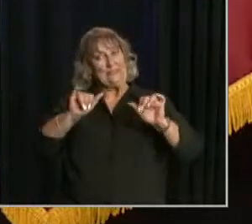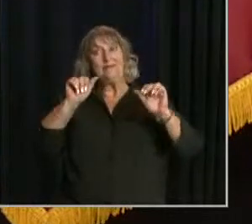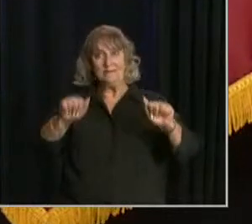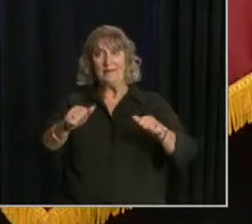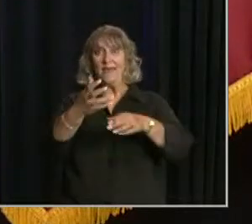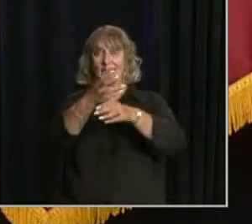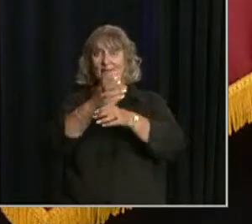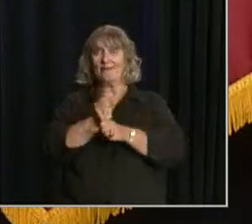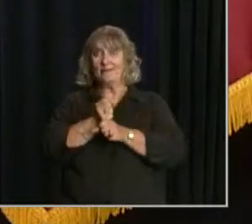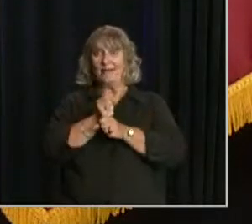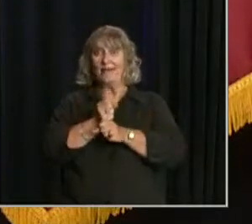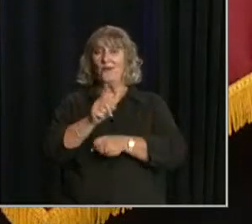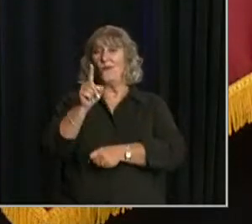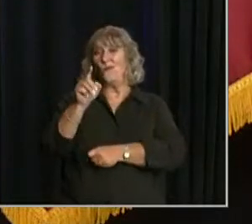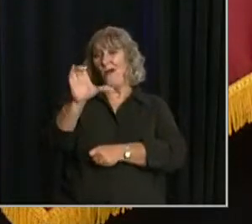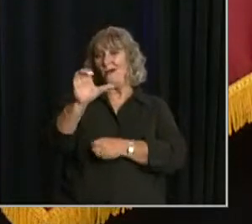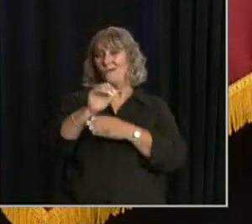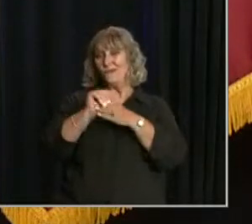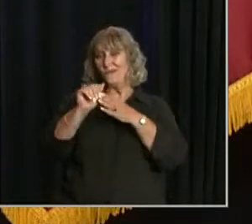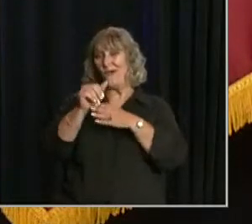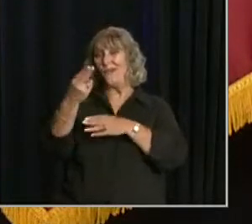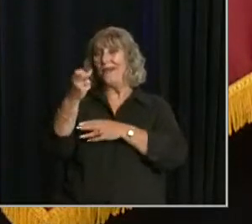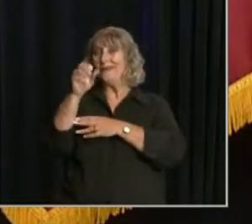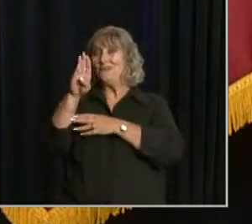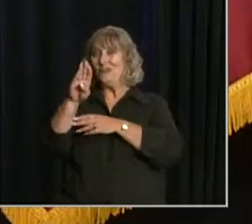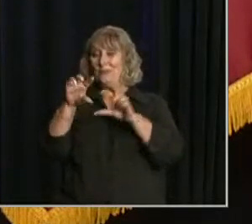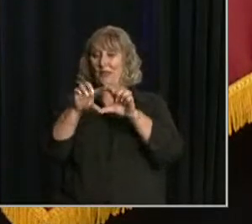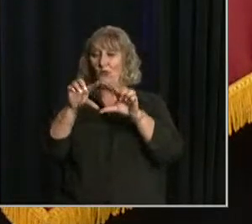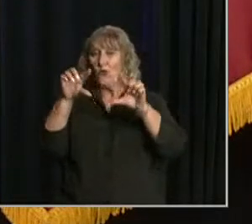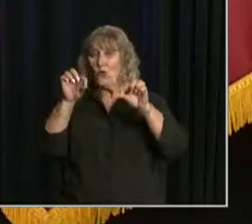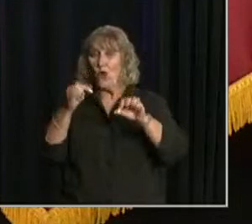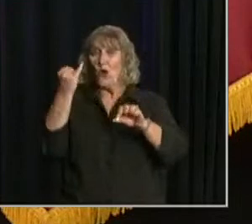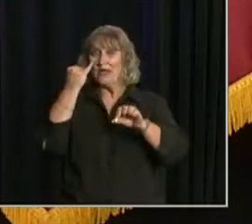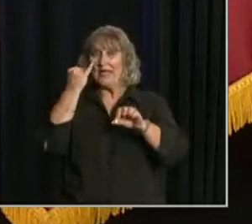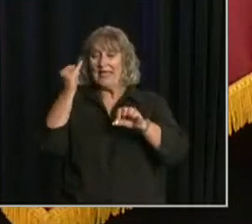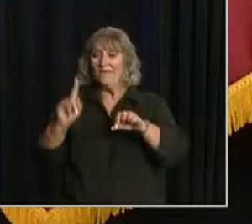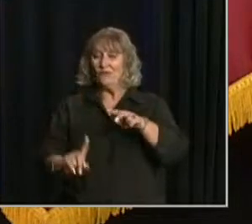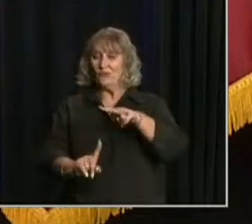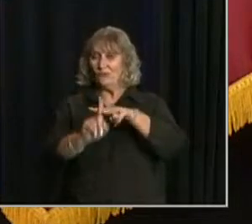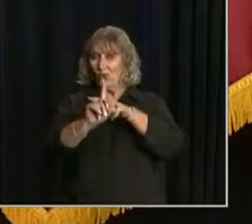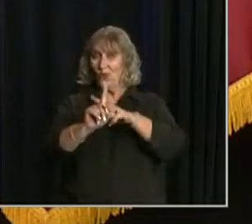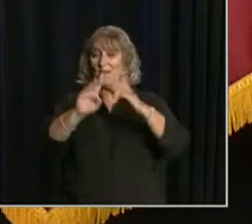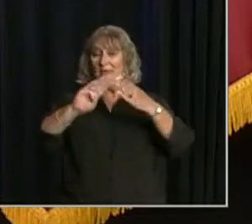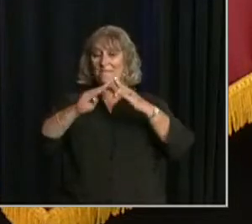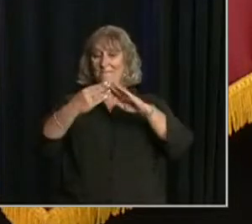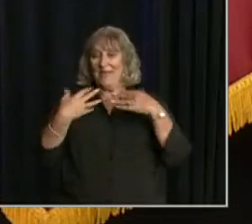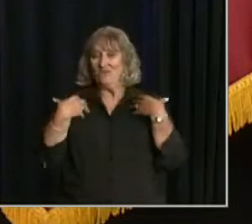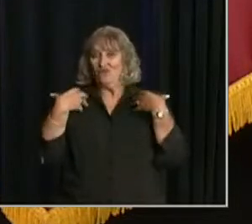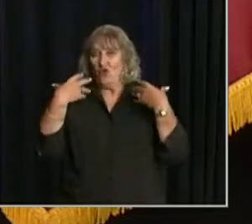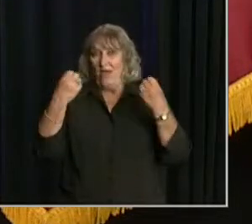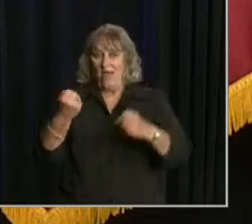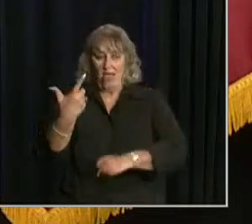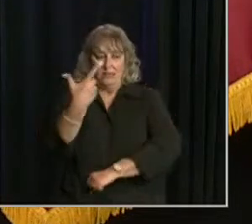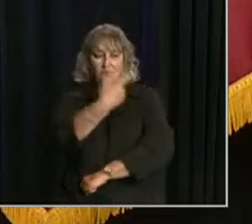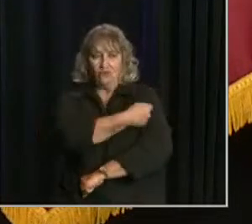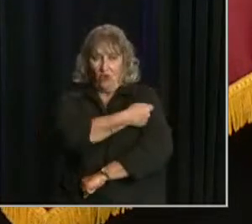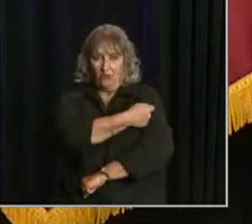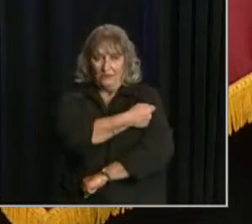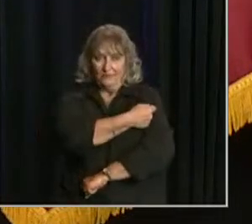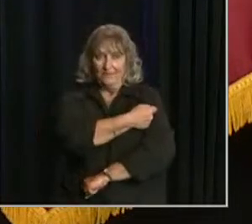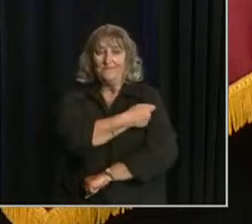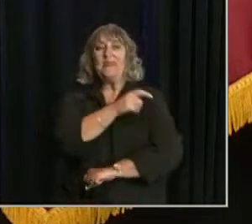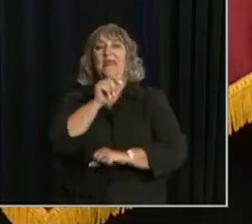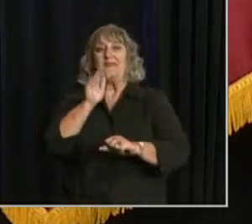eligible to receive a $100 HEB gift card if you visit a Metro Health vaccination clinic. To do so, this incentive will